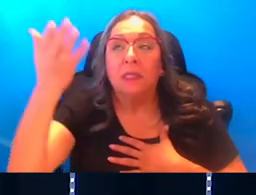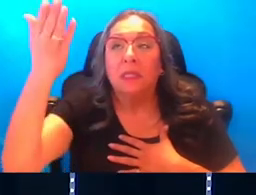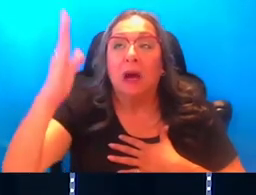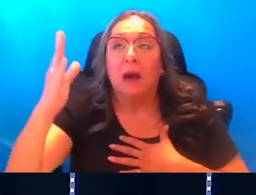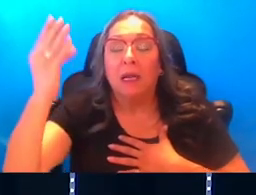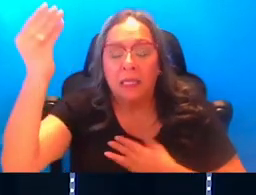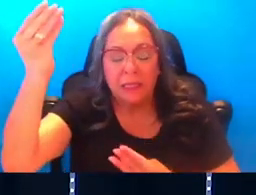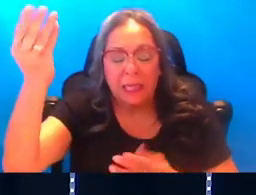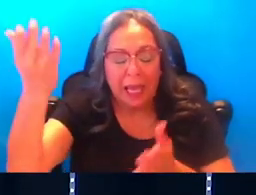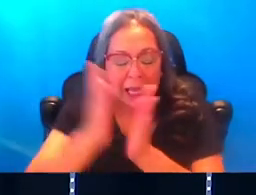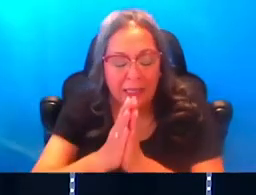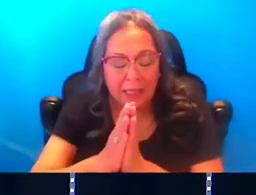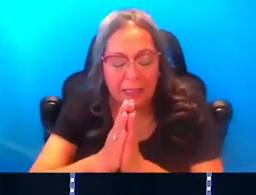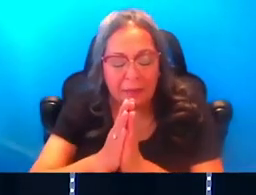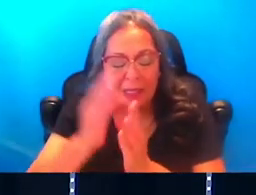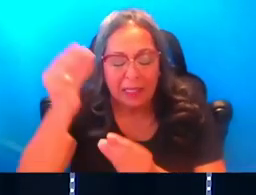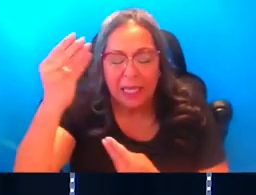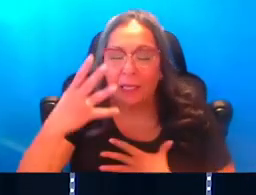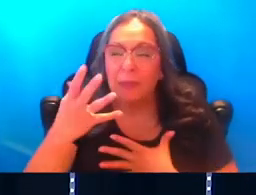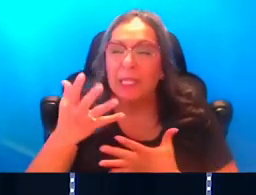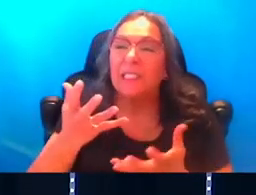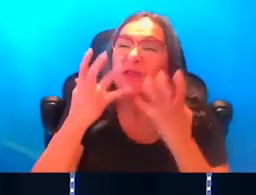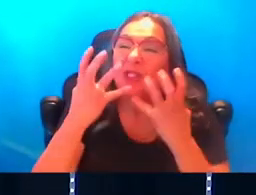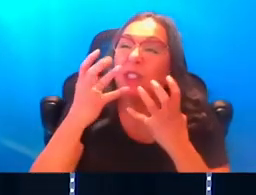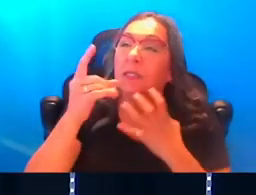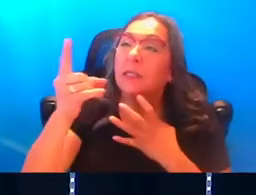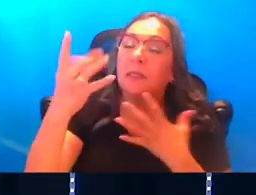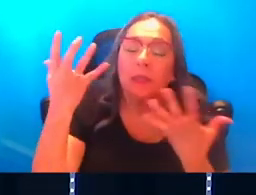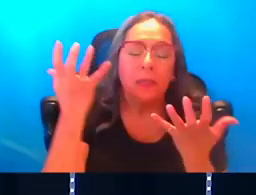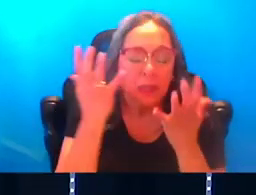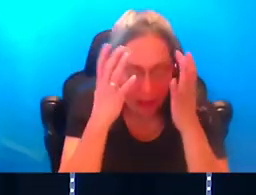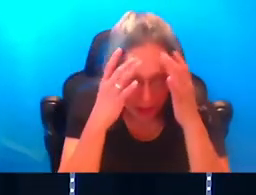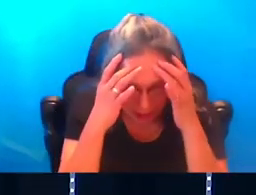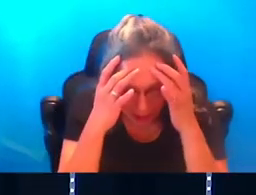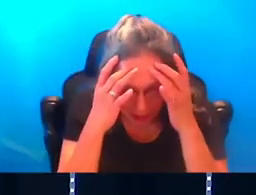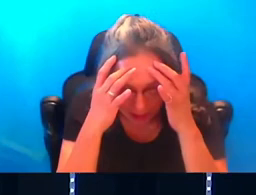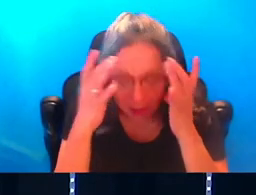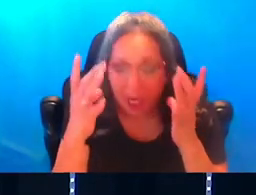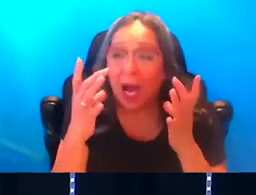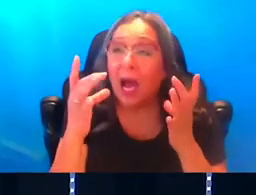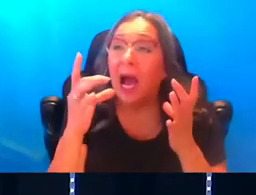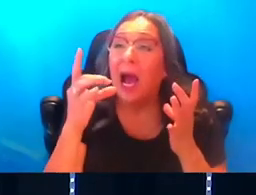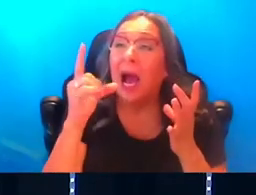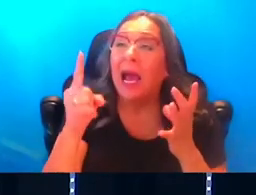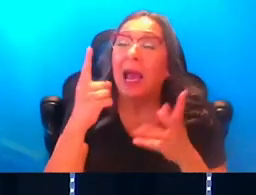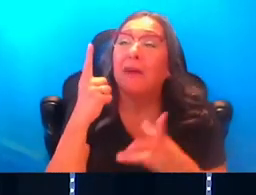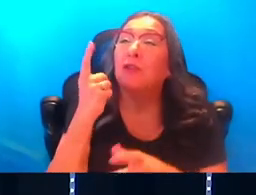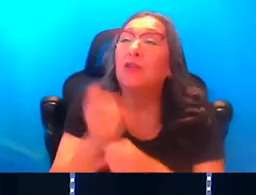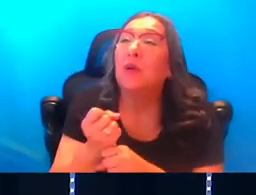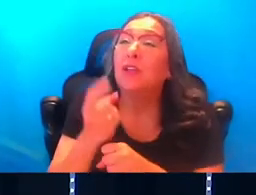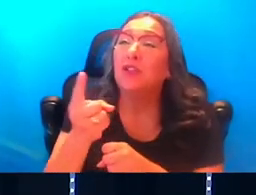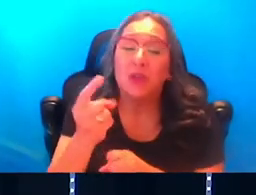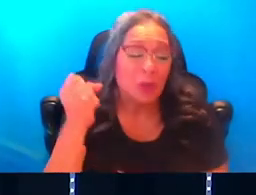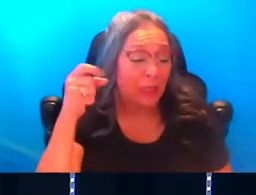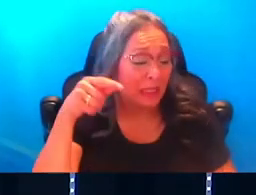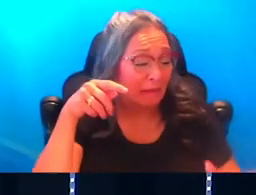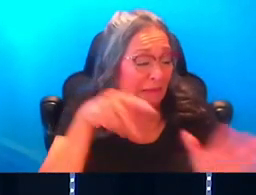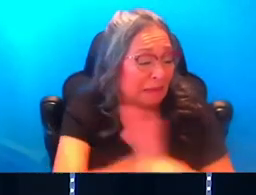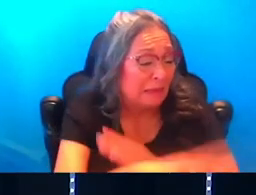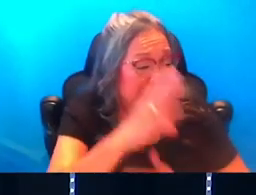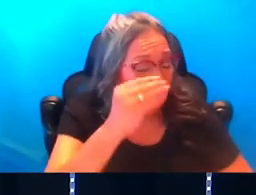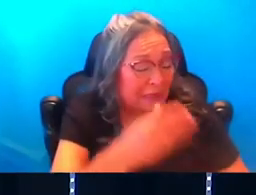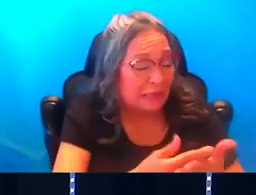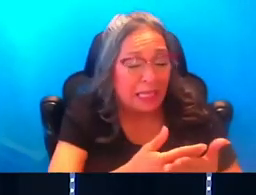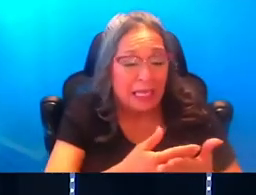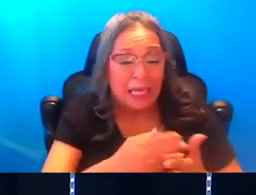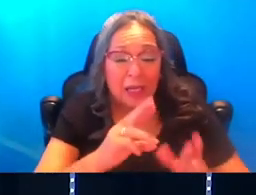this. Furious. But clinging to faith and trust in him as the knife